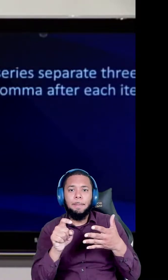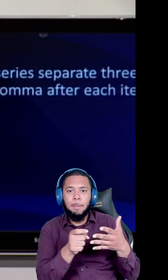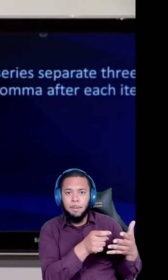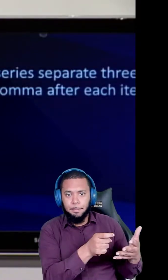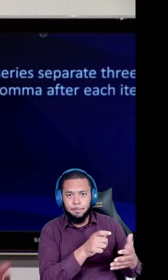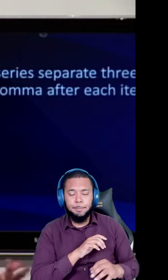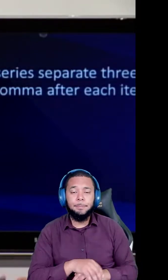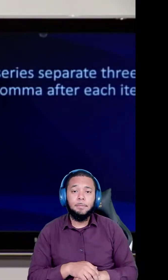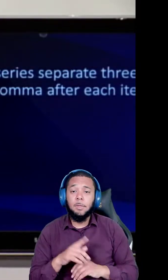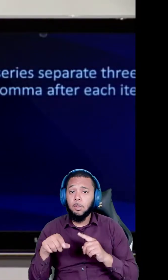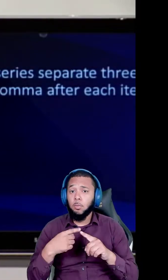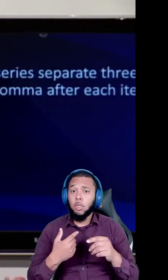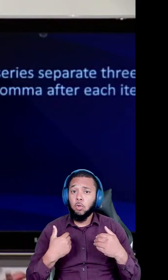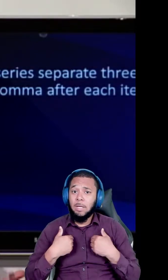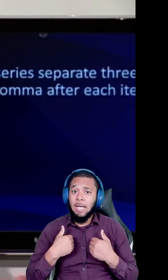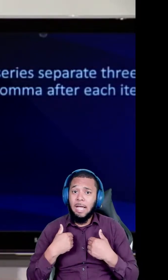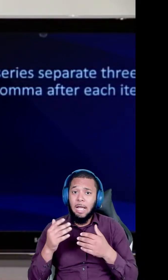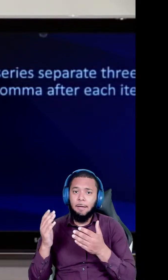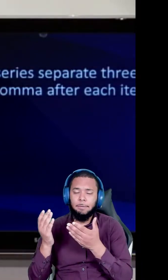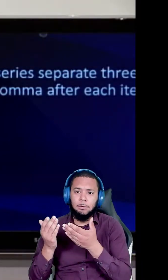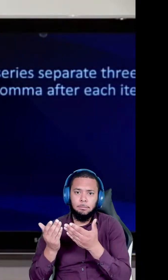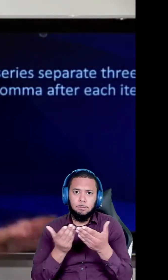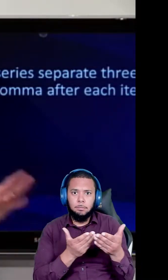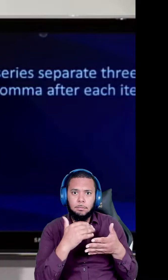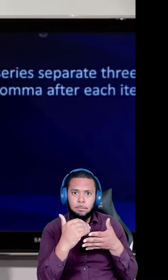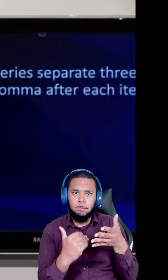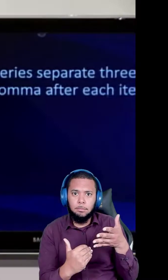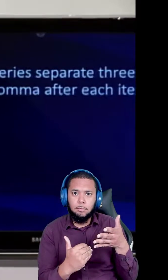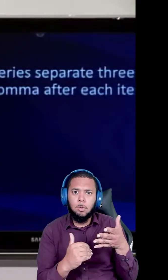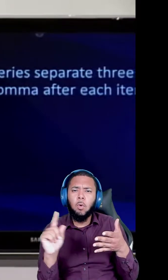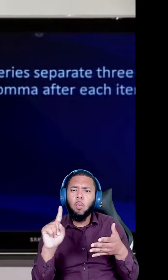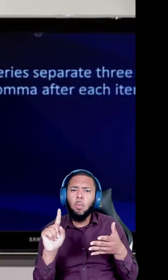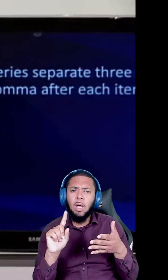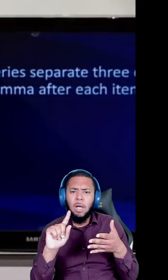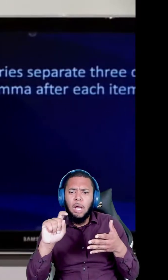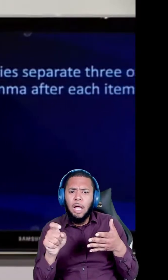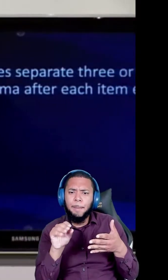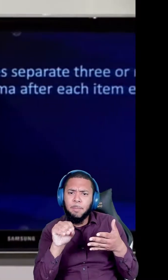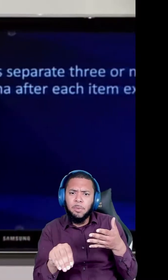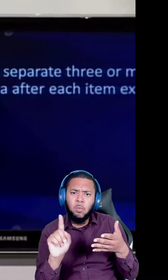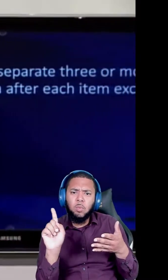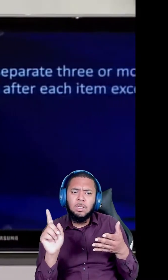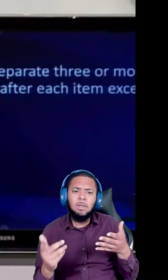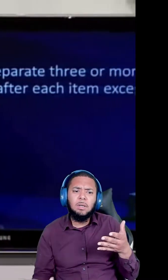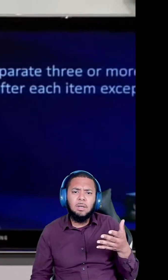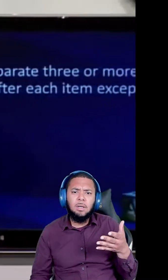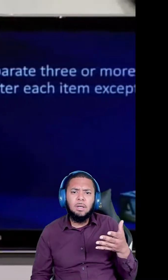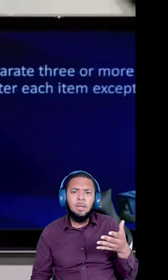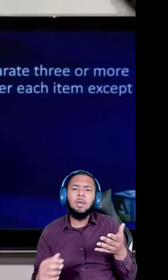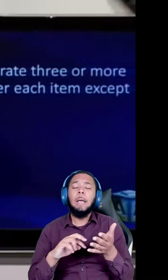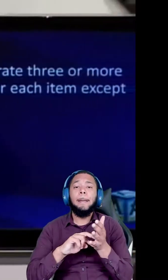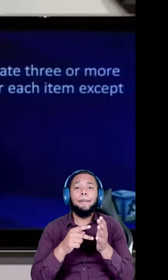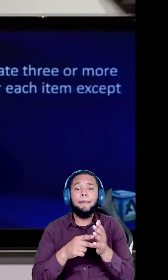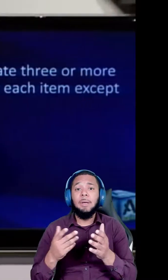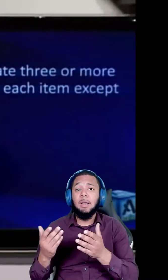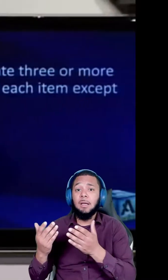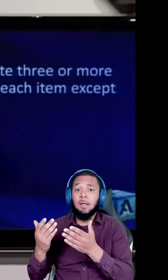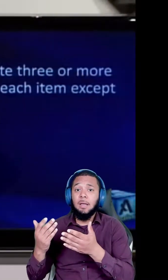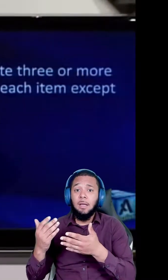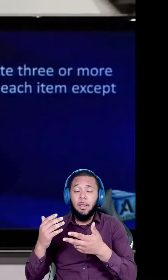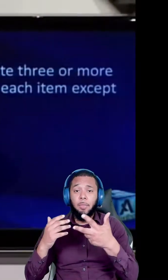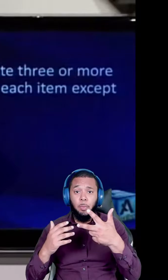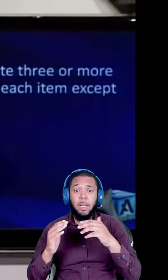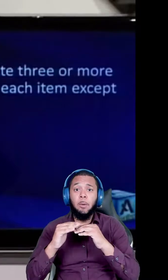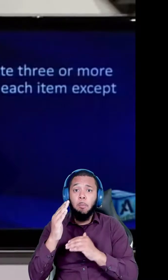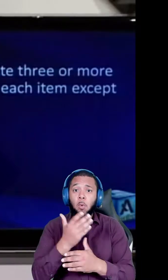When you have a series of items, where do you put the commas? They separate three or more items, remember, and you